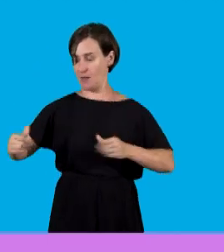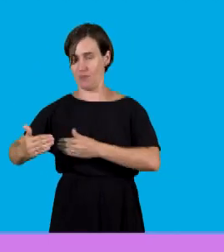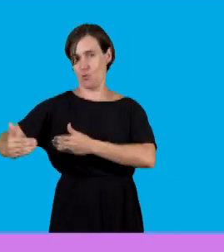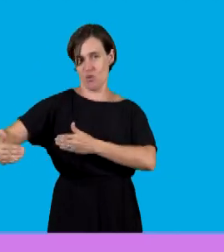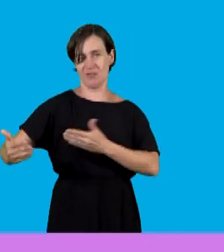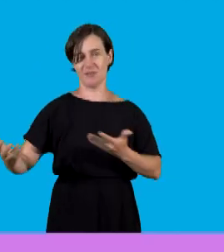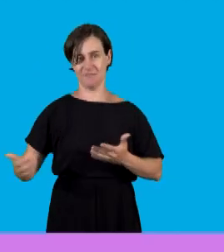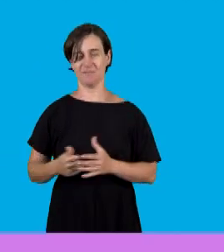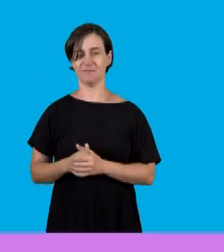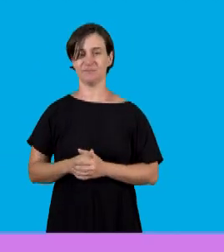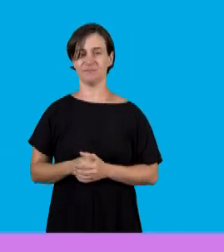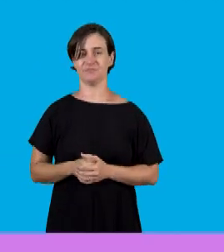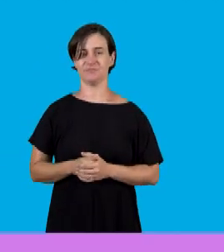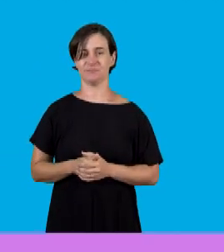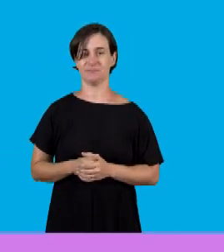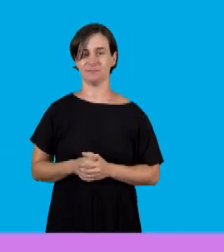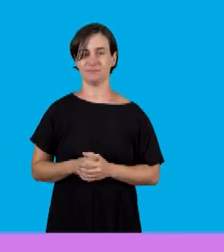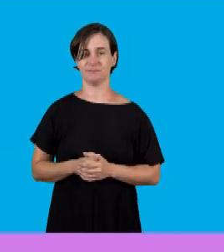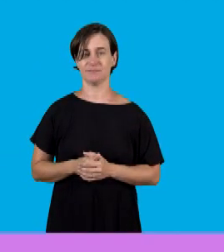the length, the width as well.